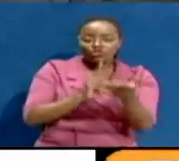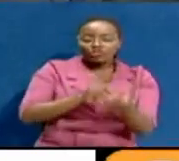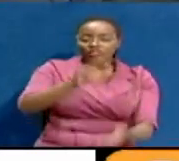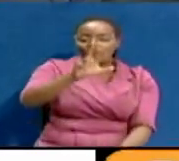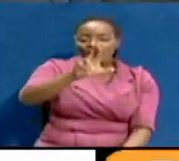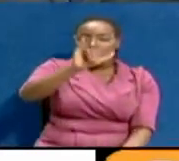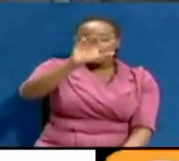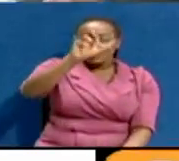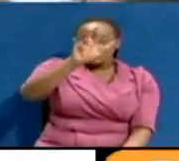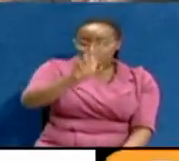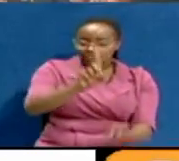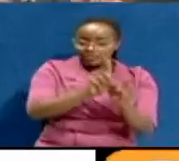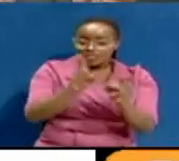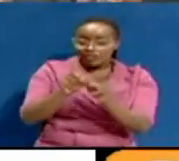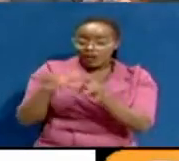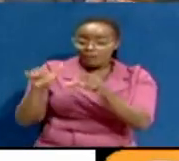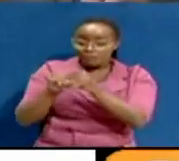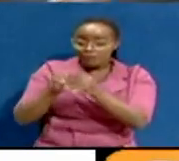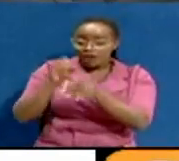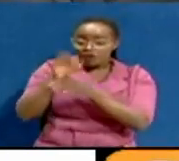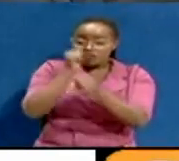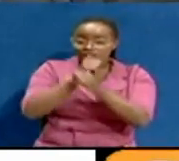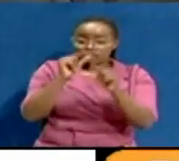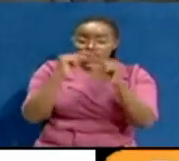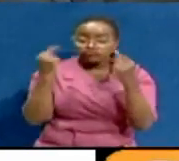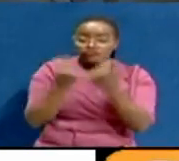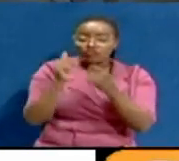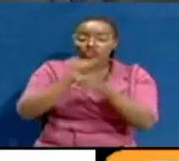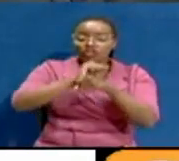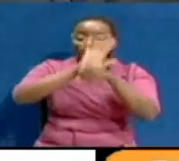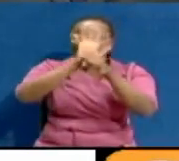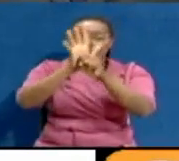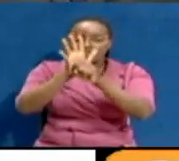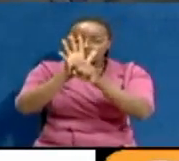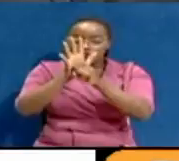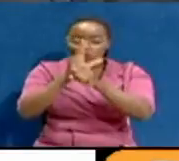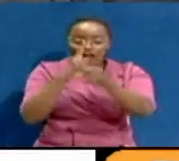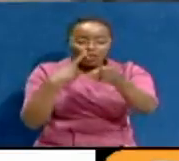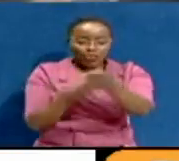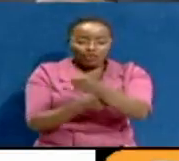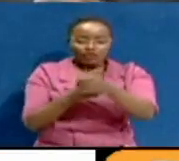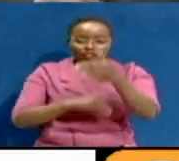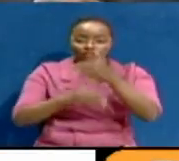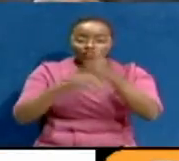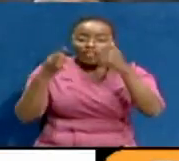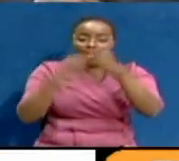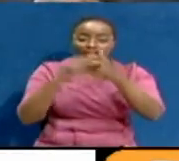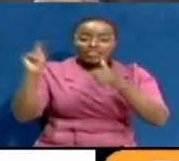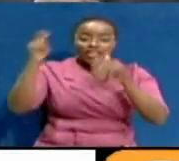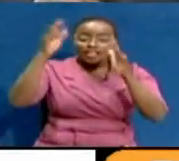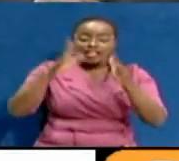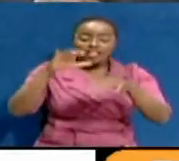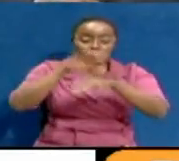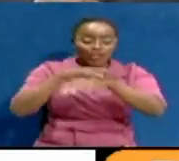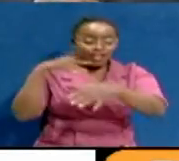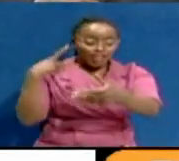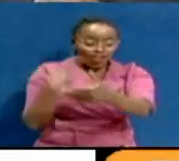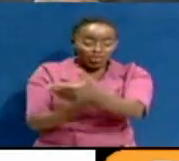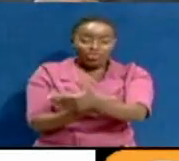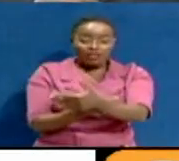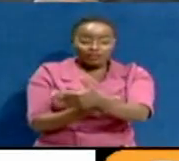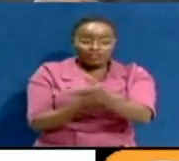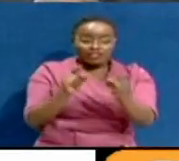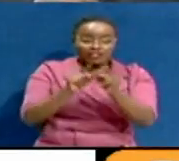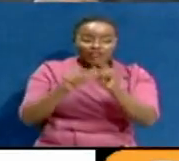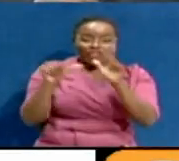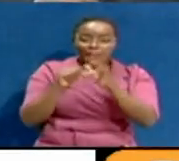Richard Aya, a member of the National Task Force on COVID-19 vaccine deployment. May I also add, he was the 8th Kenyan to get the vaccine. The